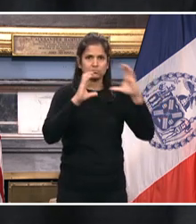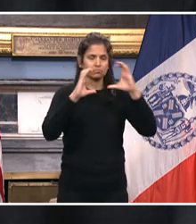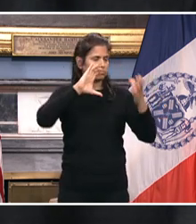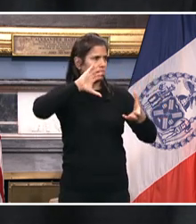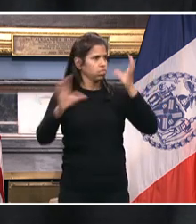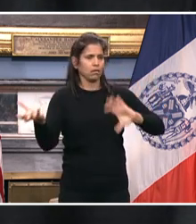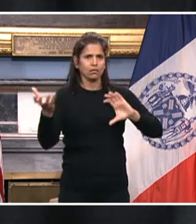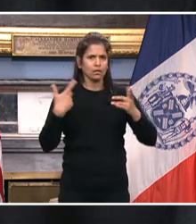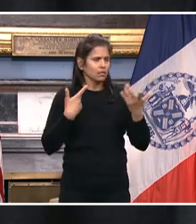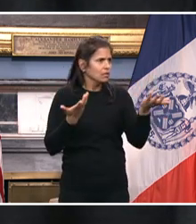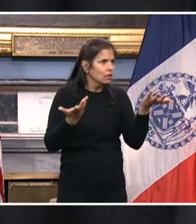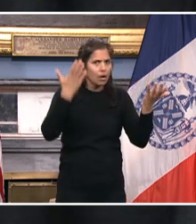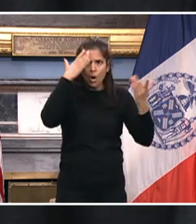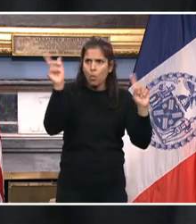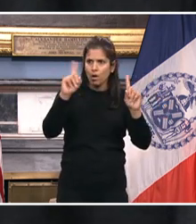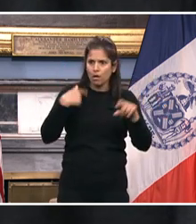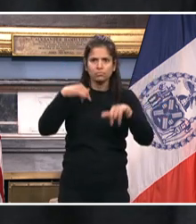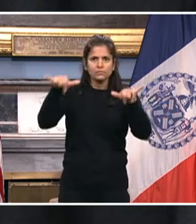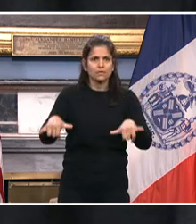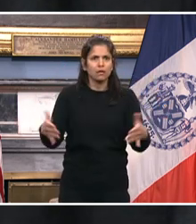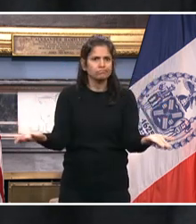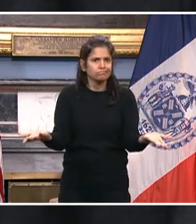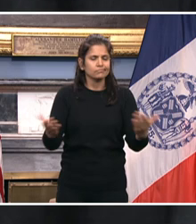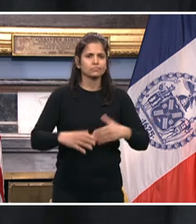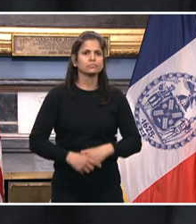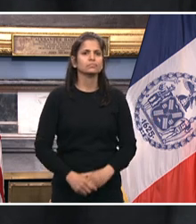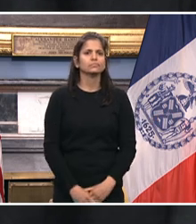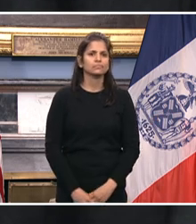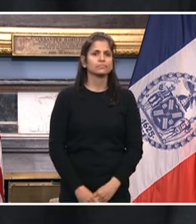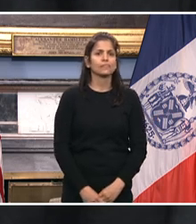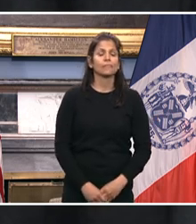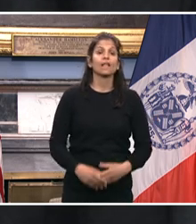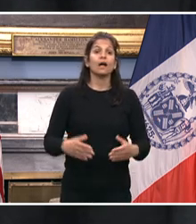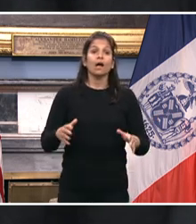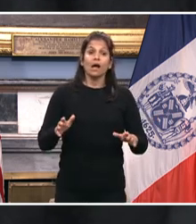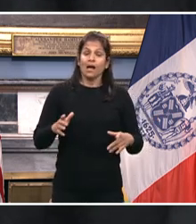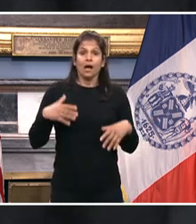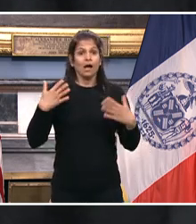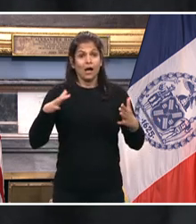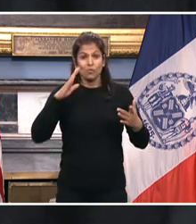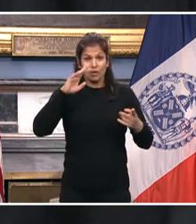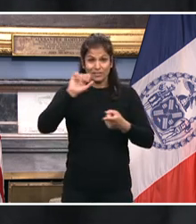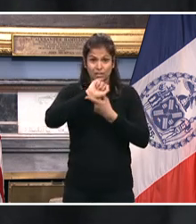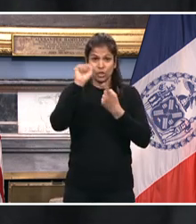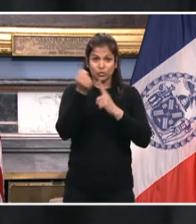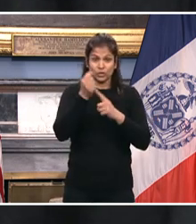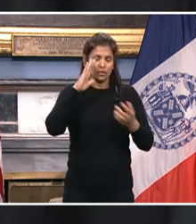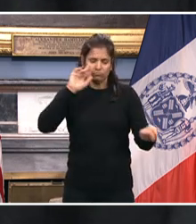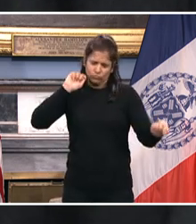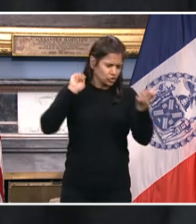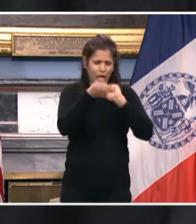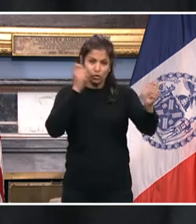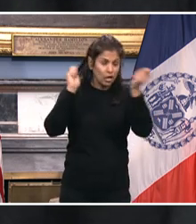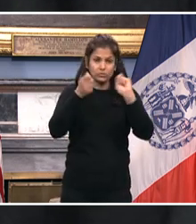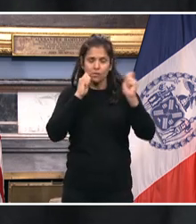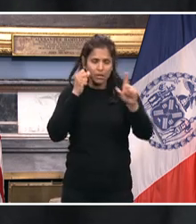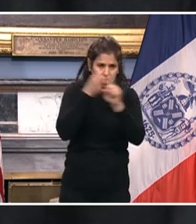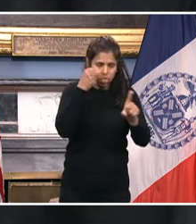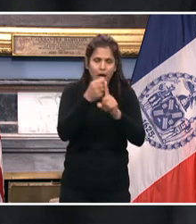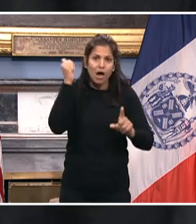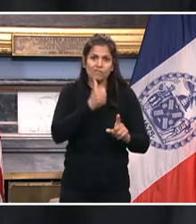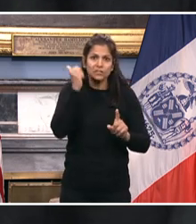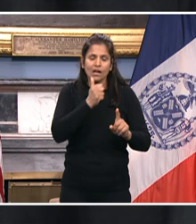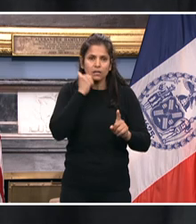rapidly moving situation. So the bottom line is this. Everyone who comes to help us, we will make sure that they